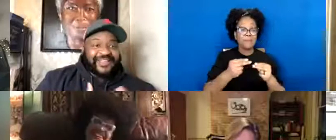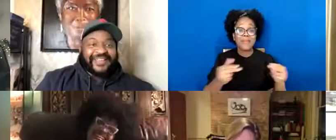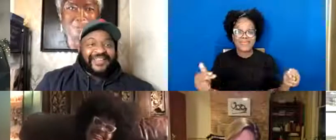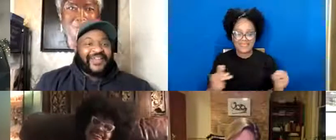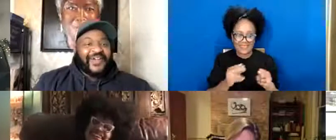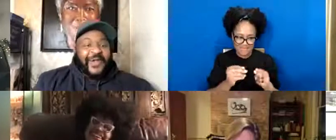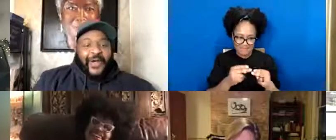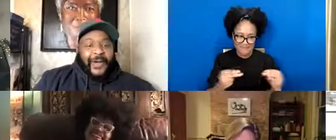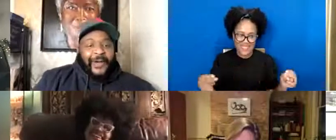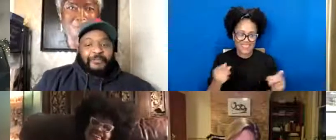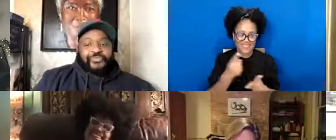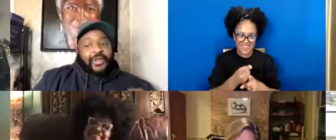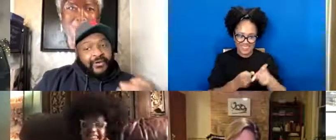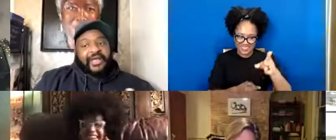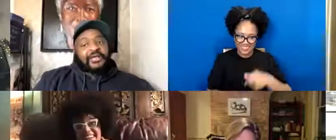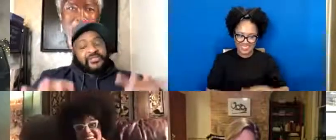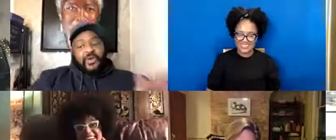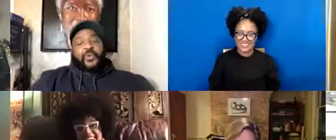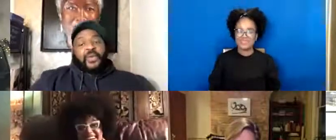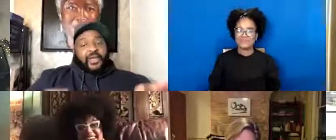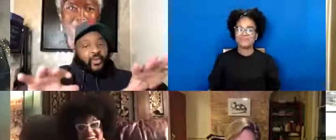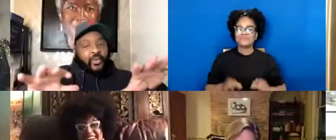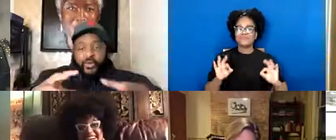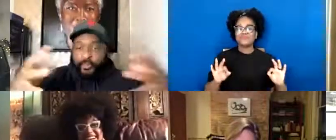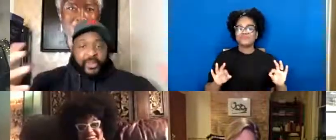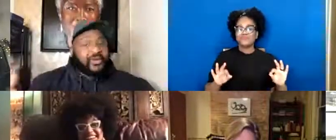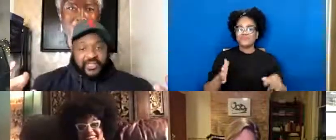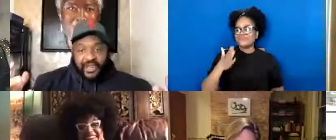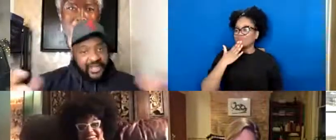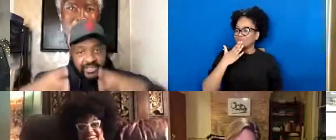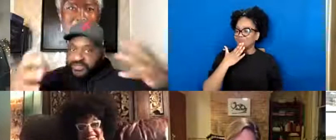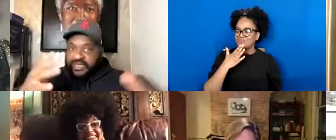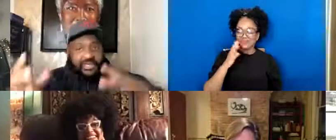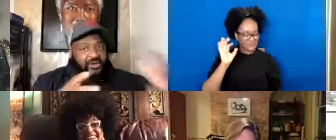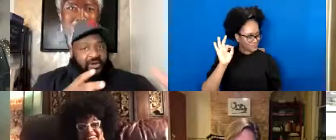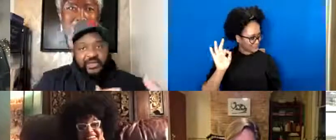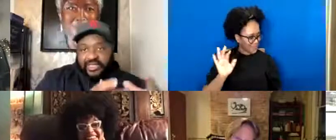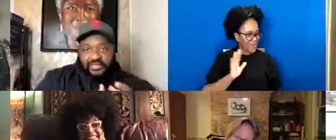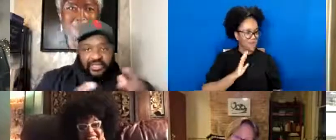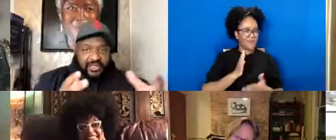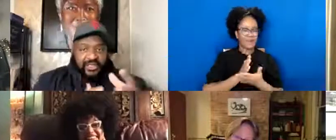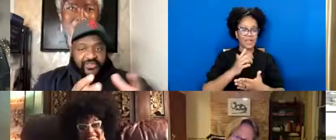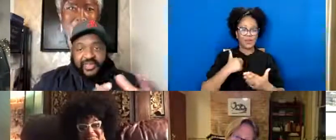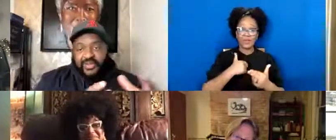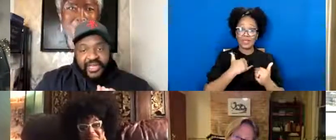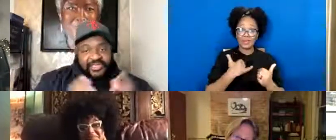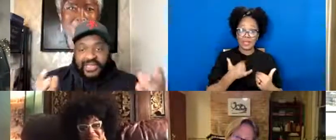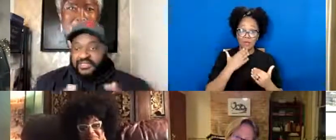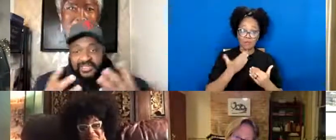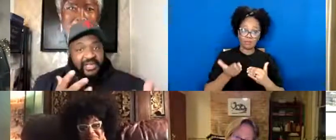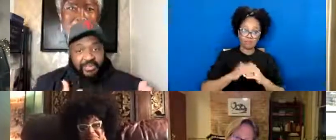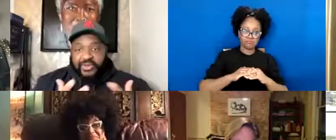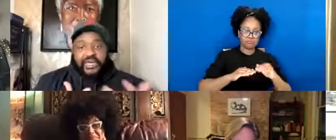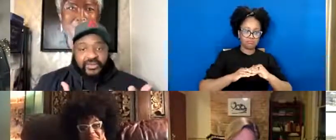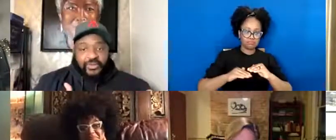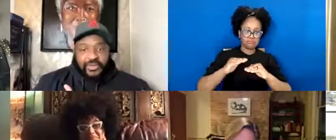bacon. Yeah. All right, y'all. So we're building, right? And you see, you know, you look at your fellow classmates, you